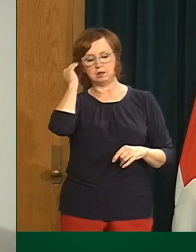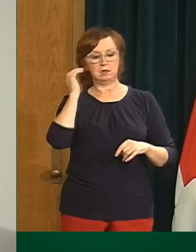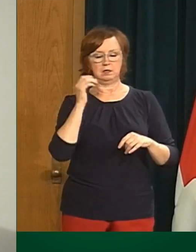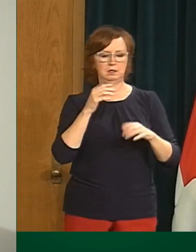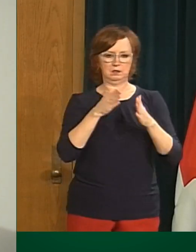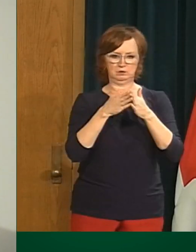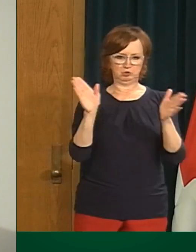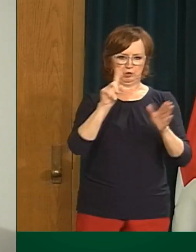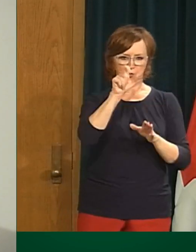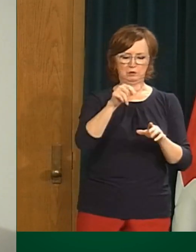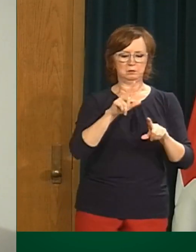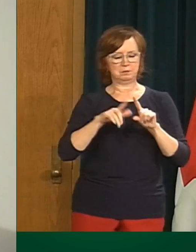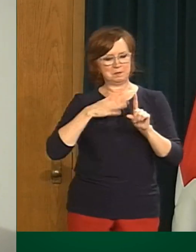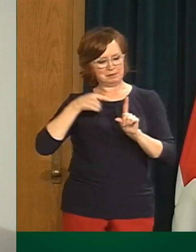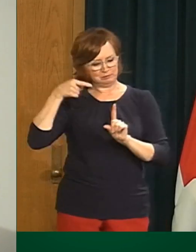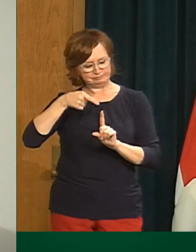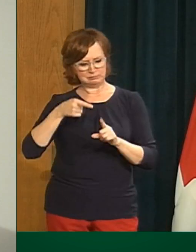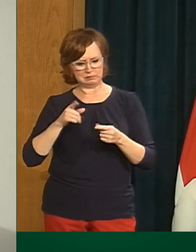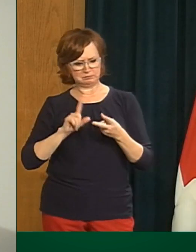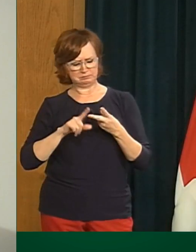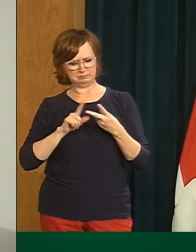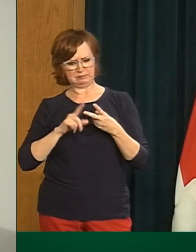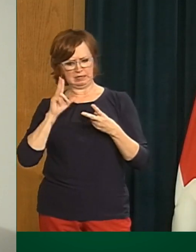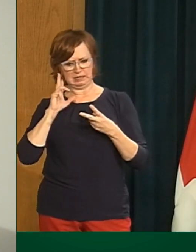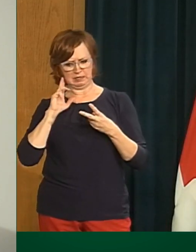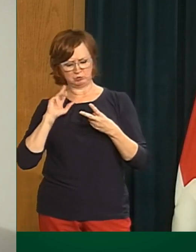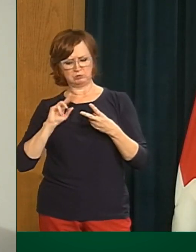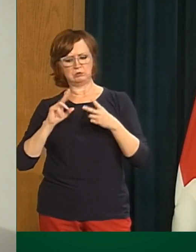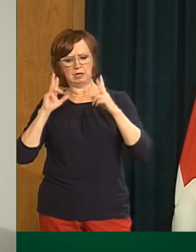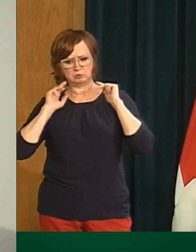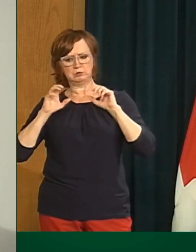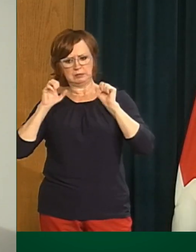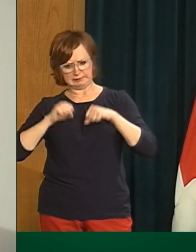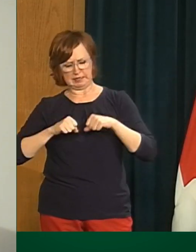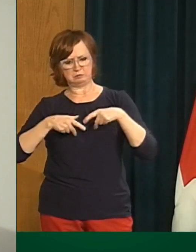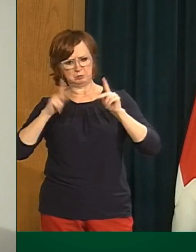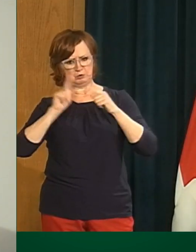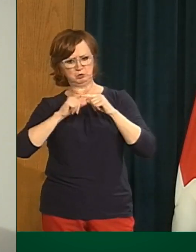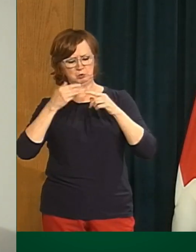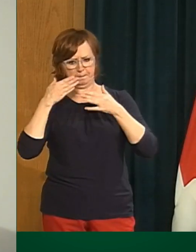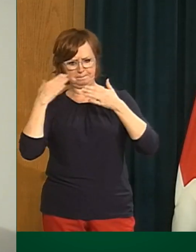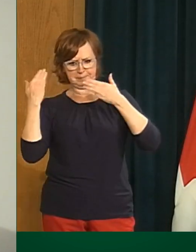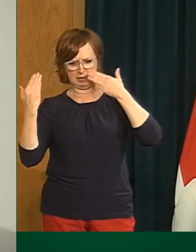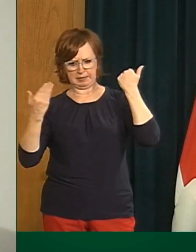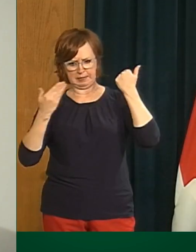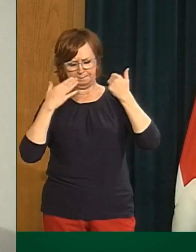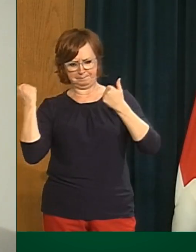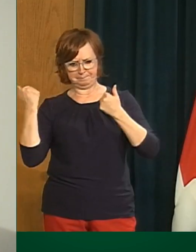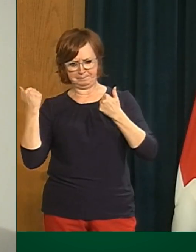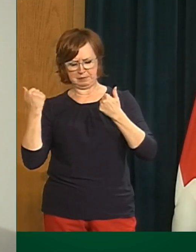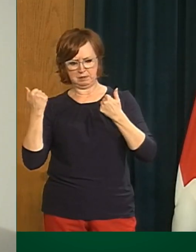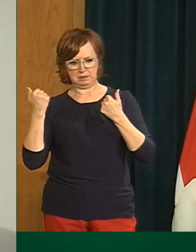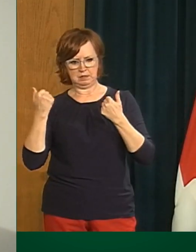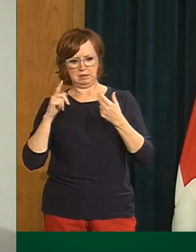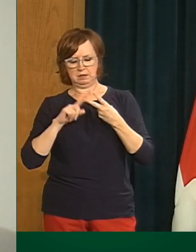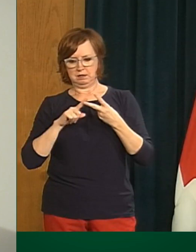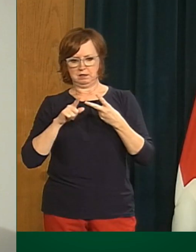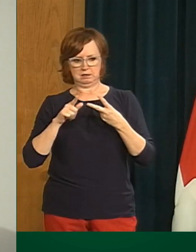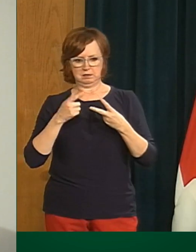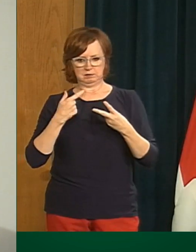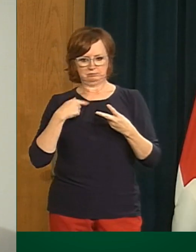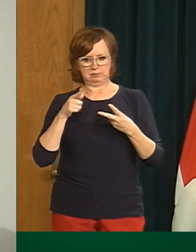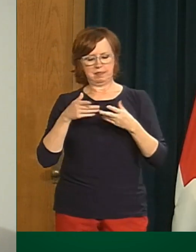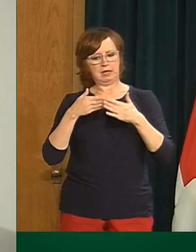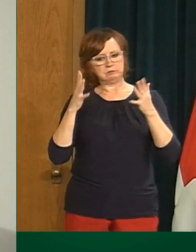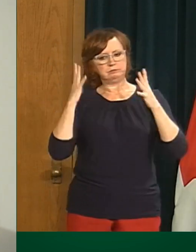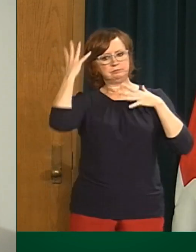work and they have this certificate that says that technically they're technically not hairdressers, they're technically more